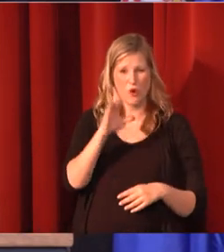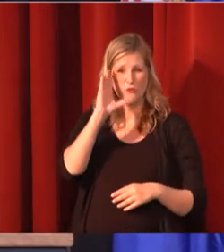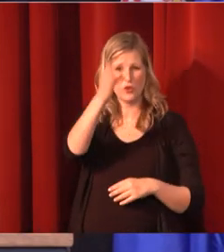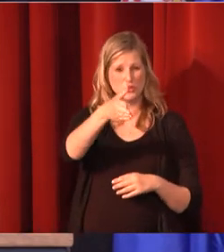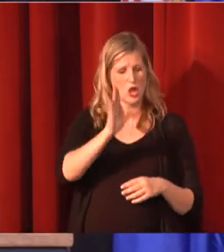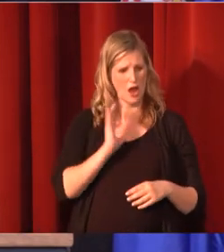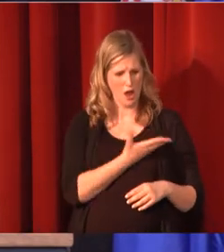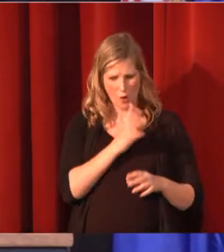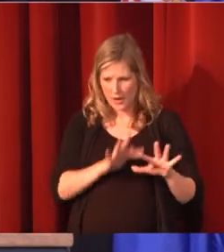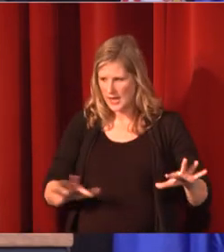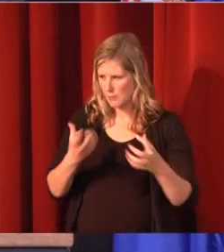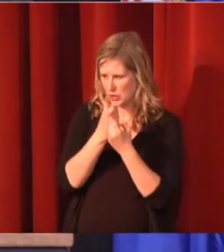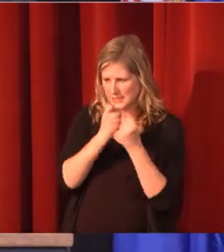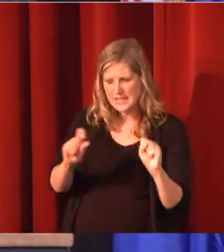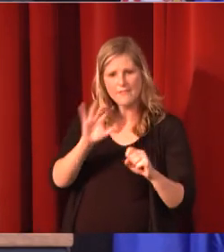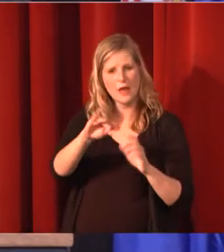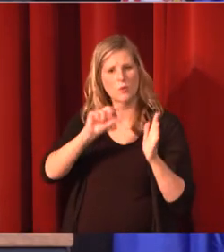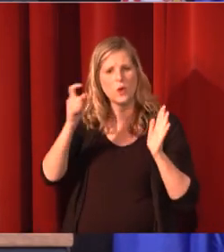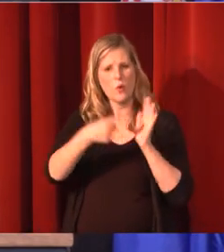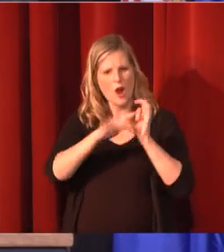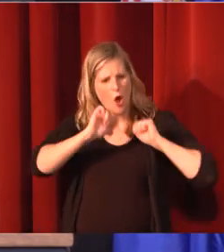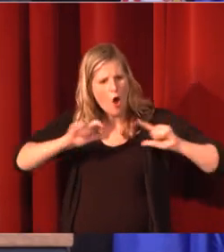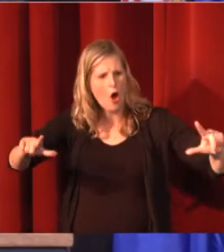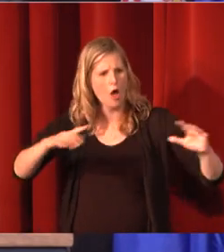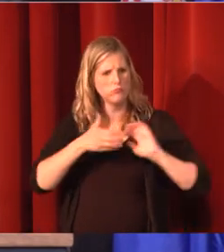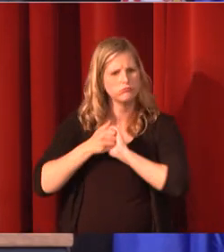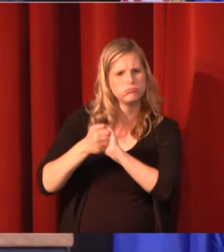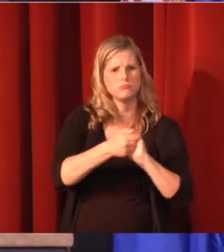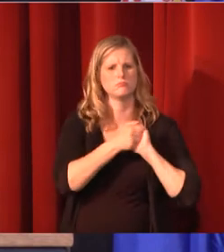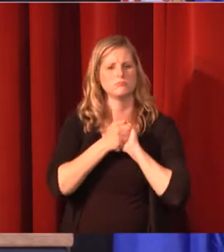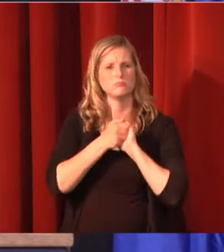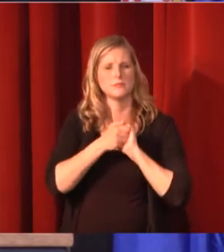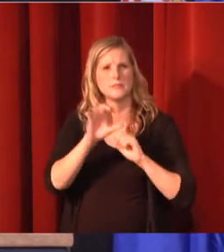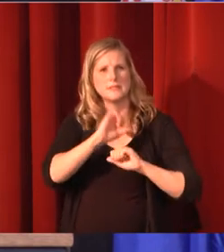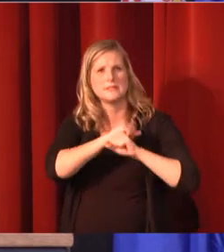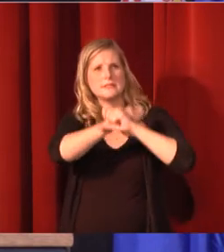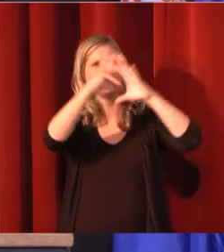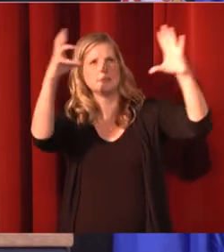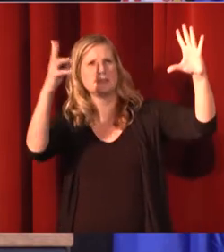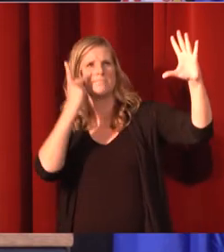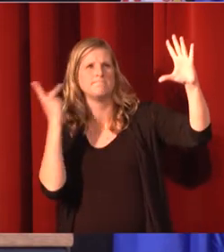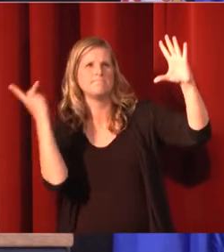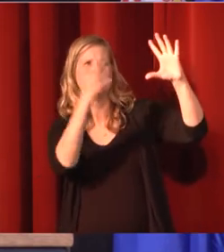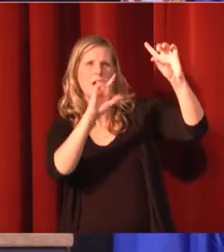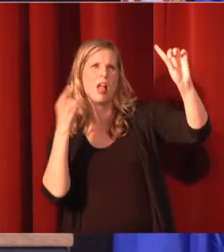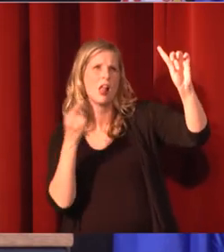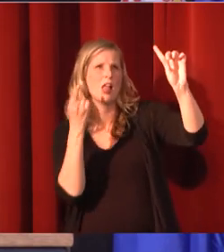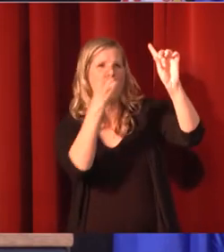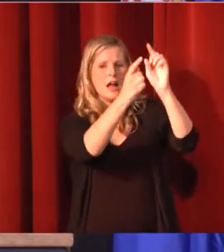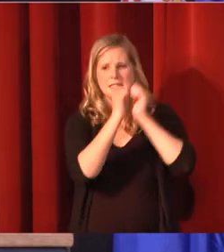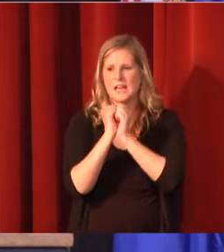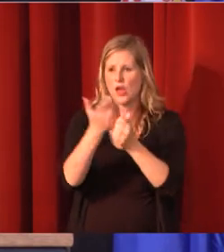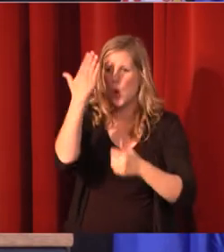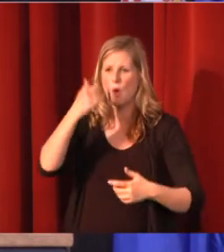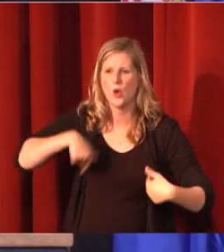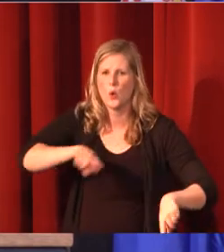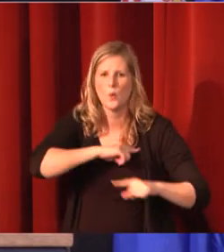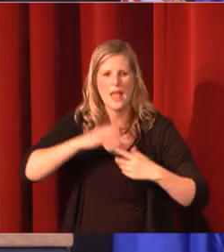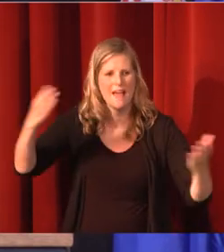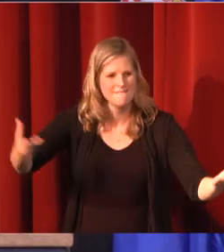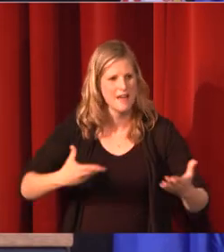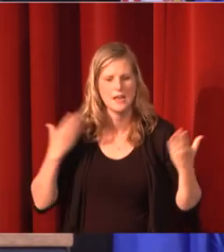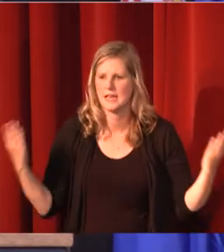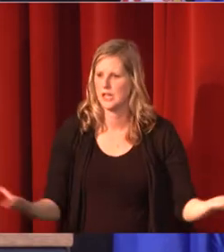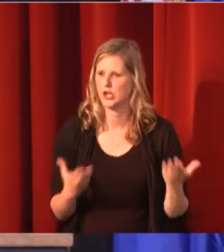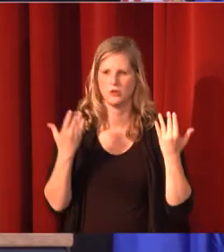neighbors safe will require all of us to build the vision and do the work together that's why we invited you in right from